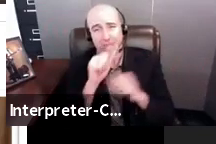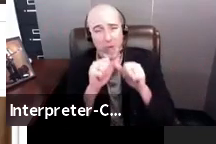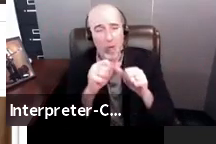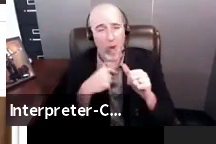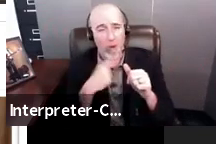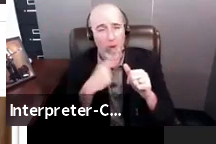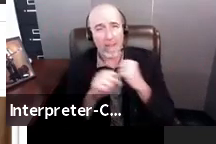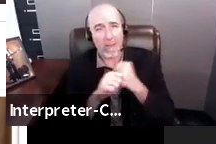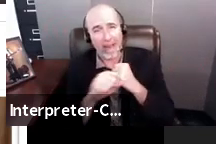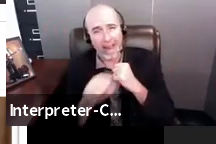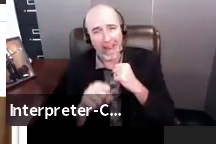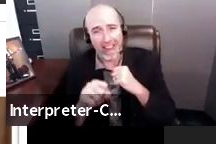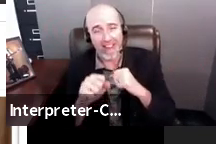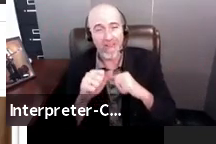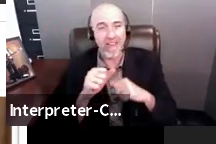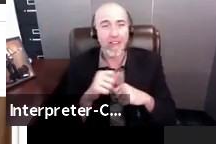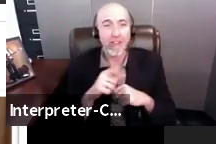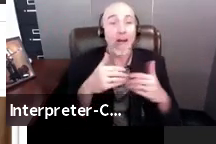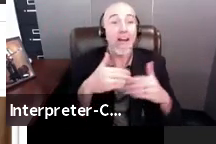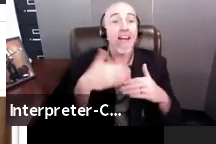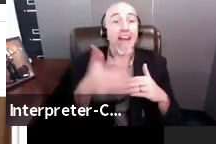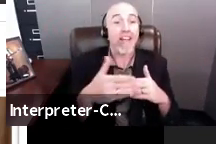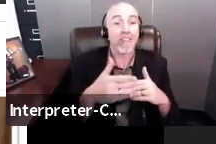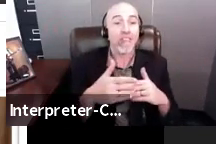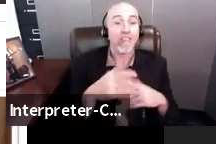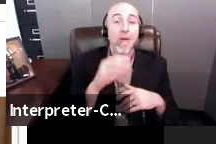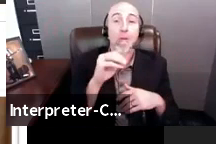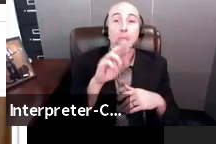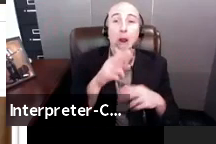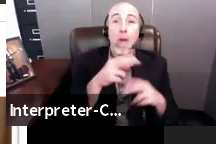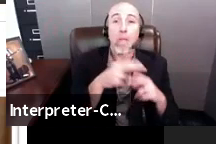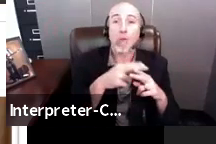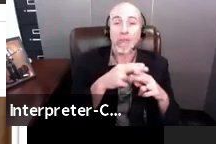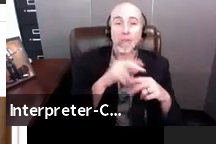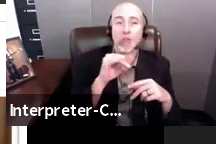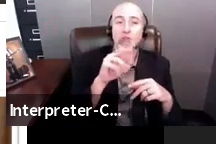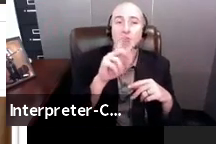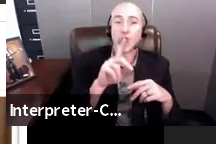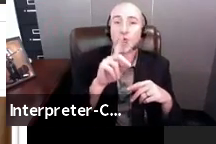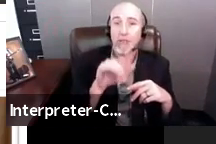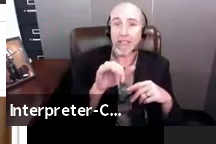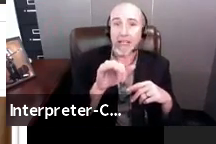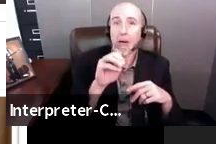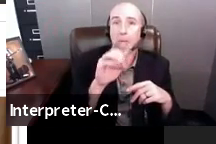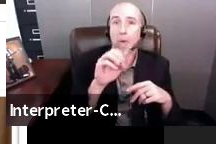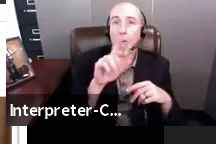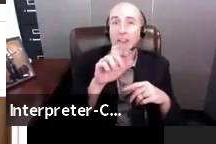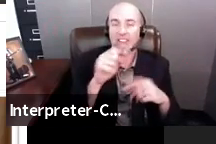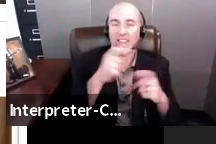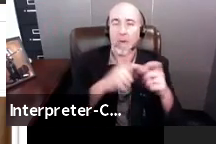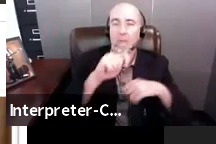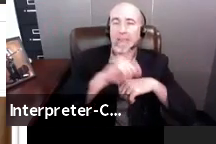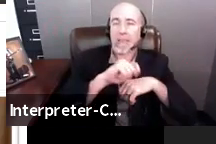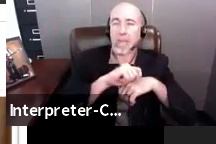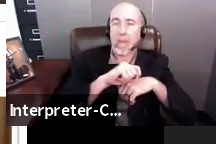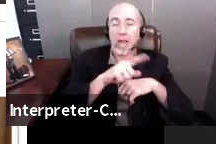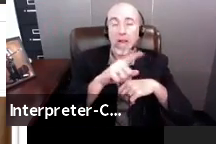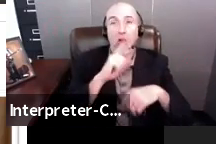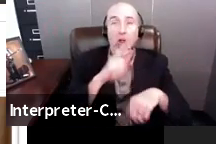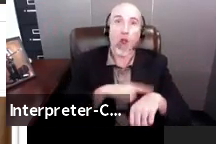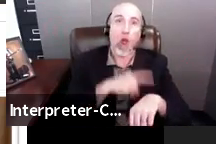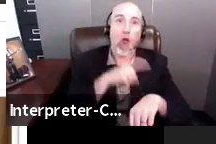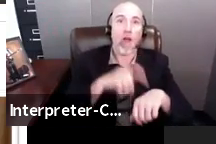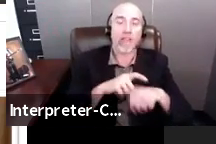little bit late. Up next, let's hear from Mayor Pro Tem Judy Morales with the City of Temple, a longtime advocate and friend of people